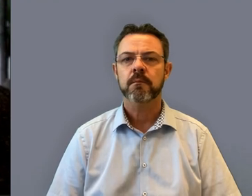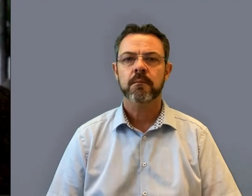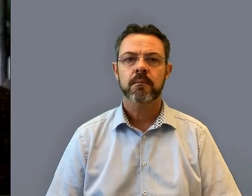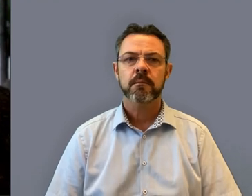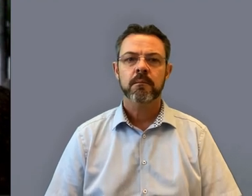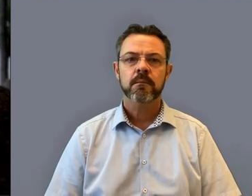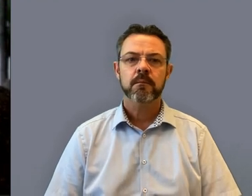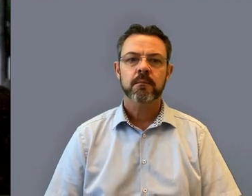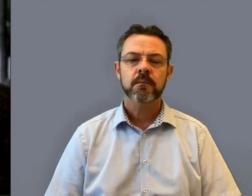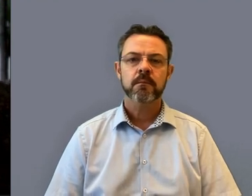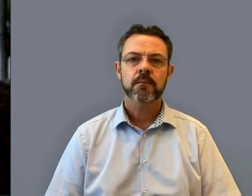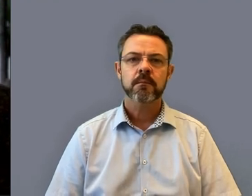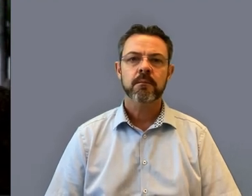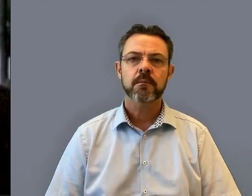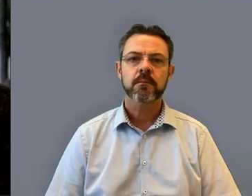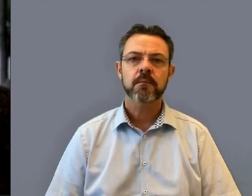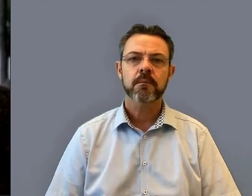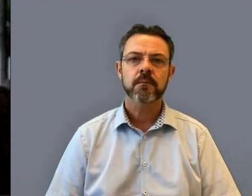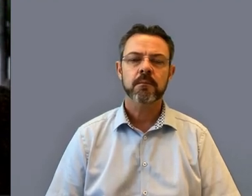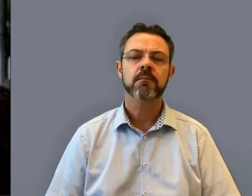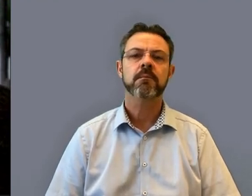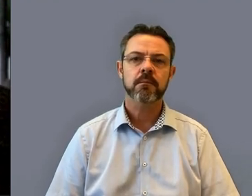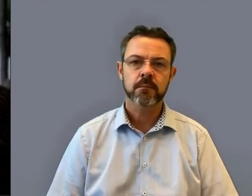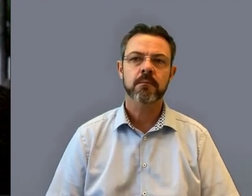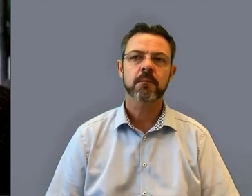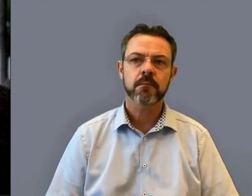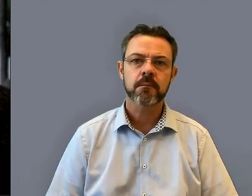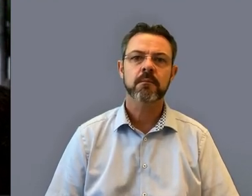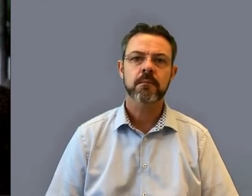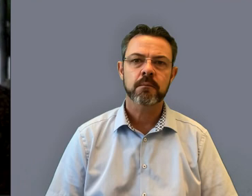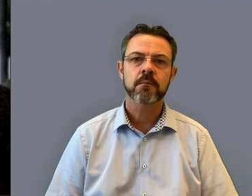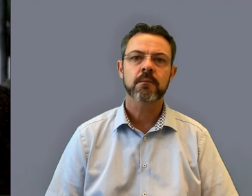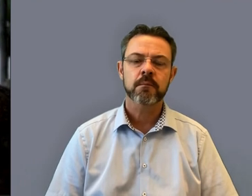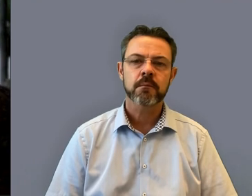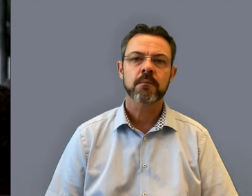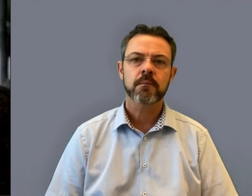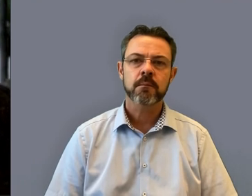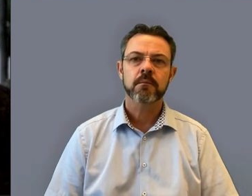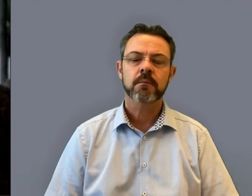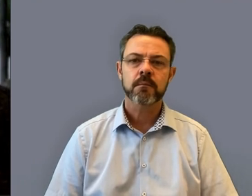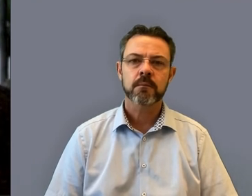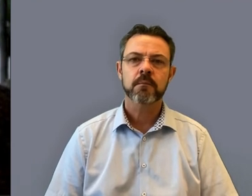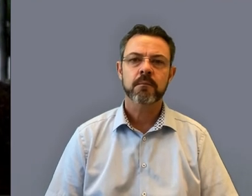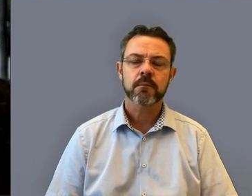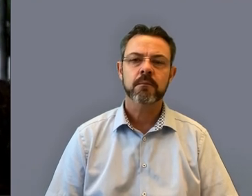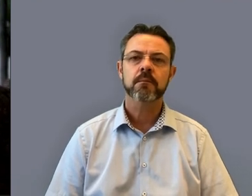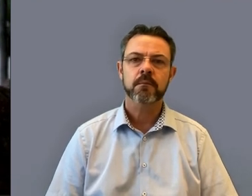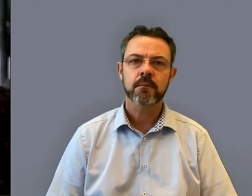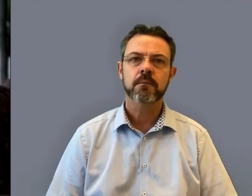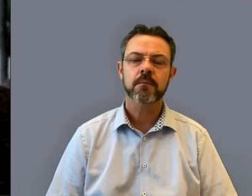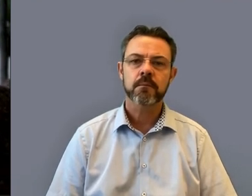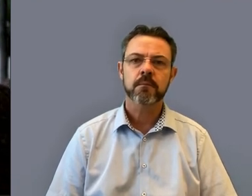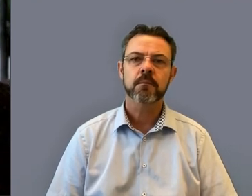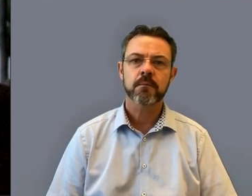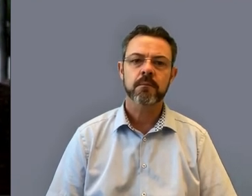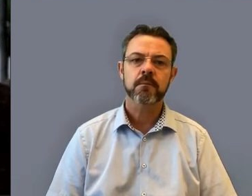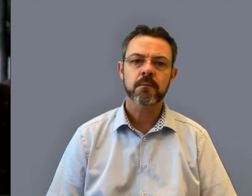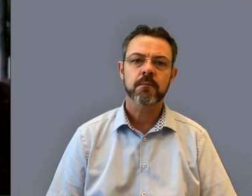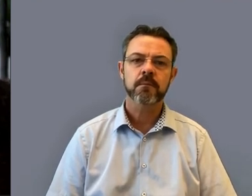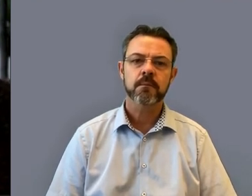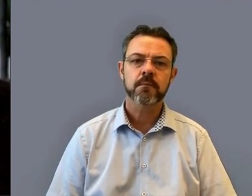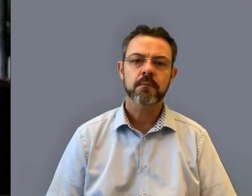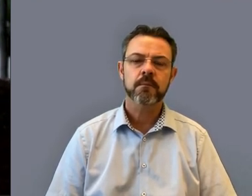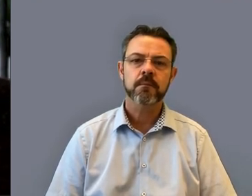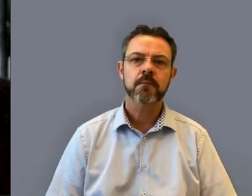more appropriate would be recycling centers or material recovery centers. So they can also be placed, but